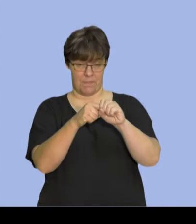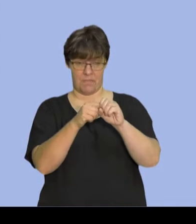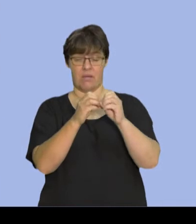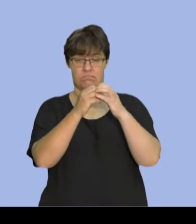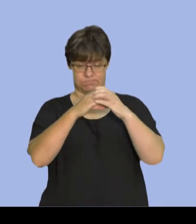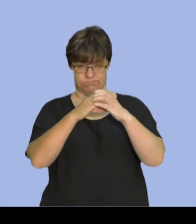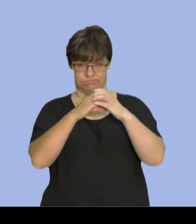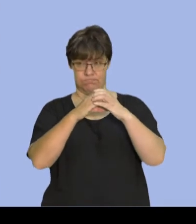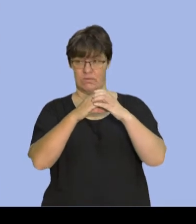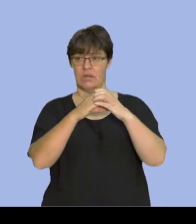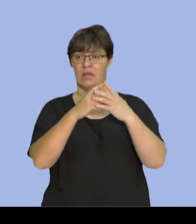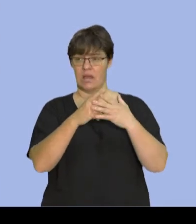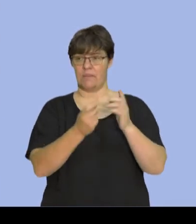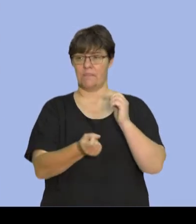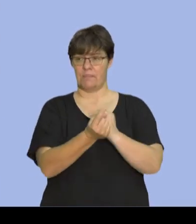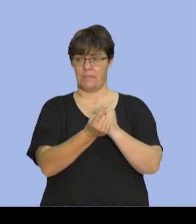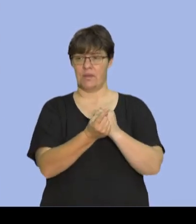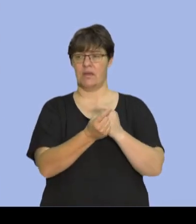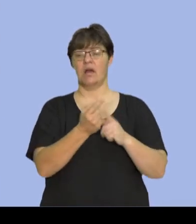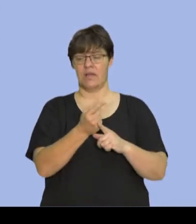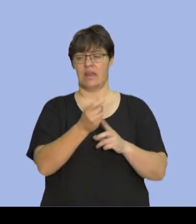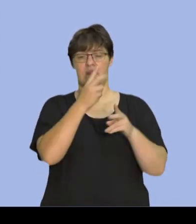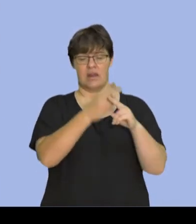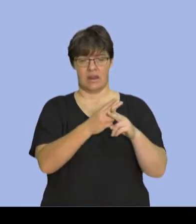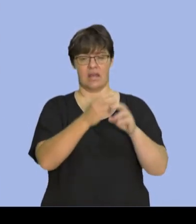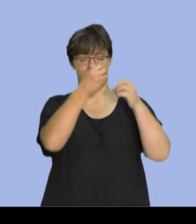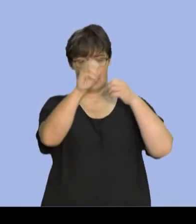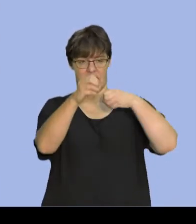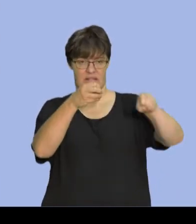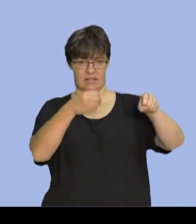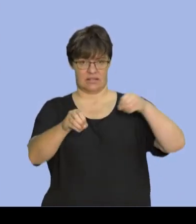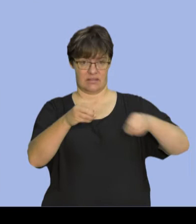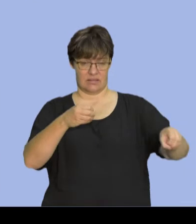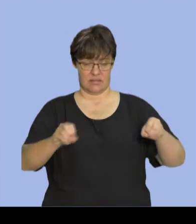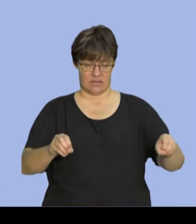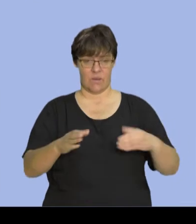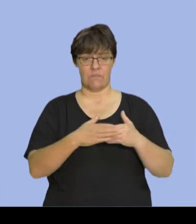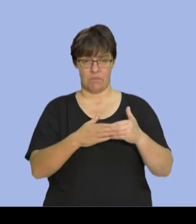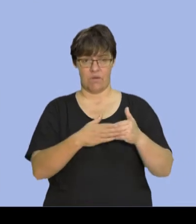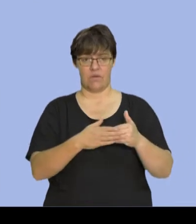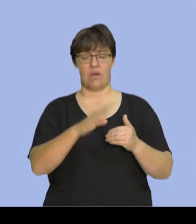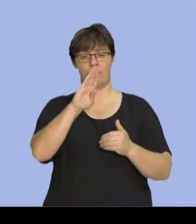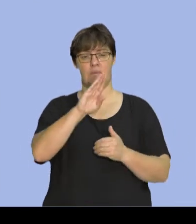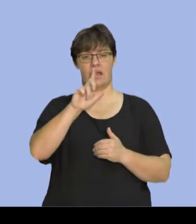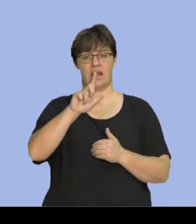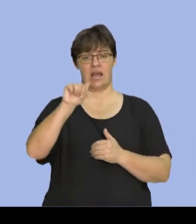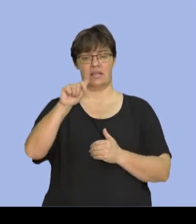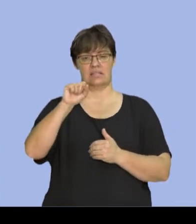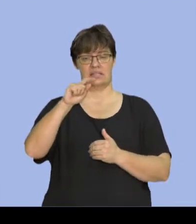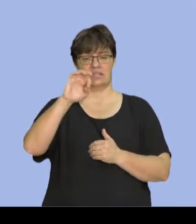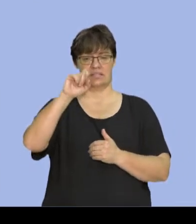fertilize to form a zygote. And that zygote undergoes cell division to become a blastocyst, or